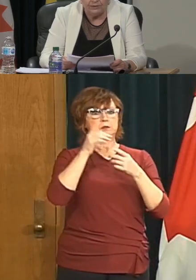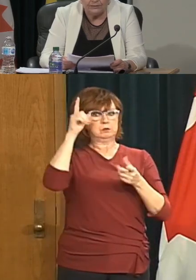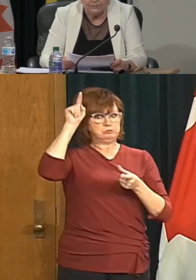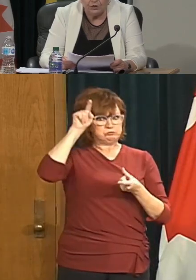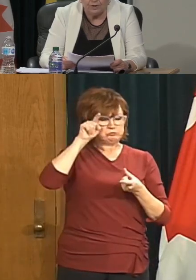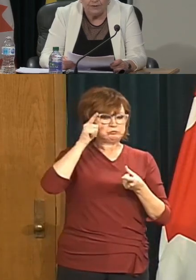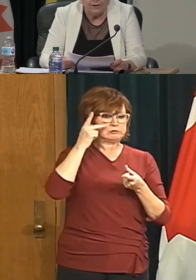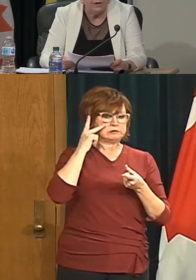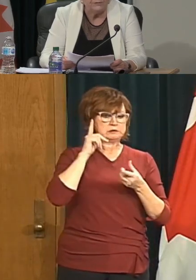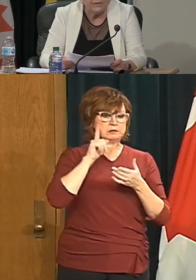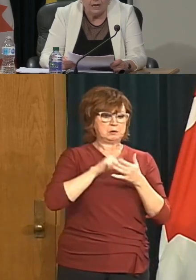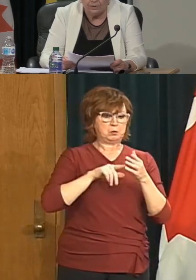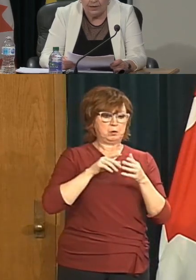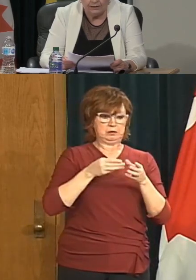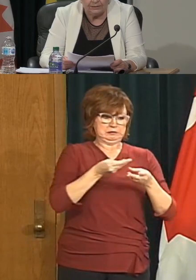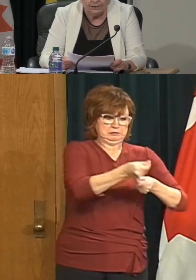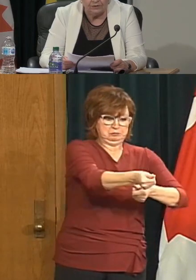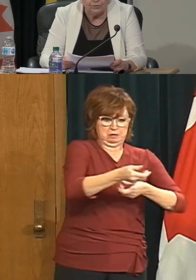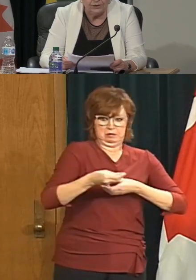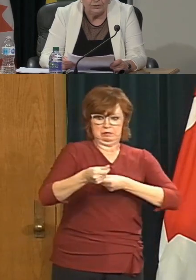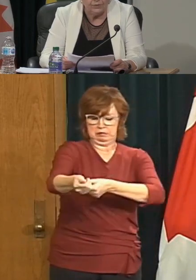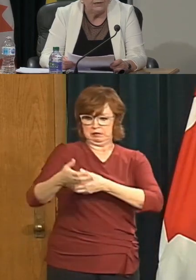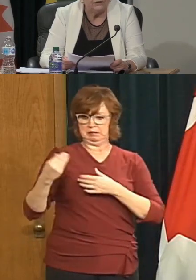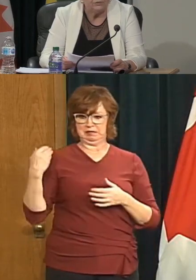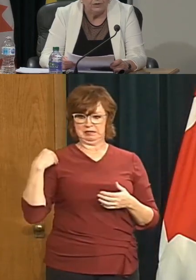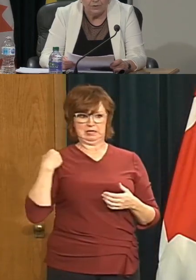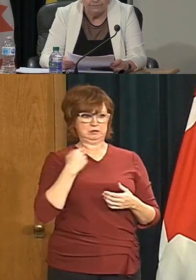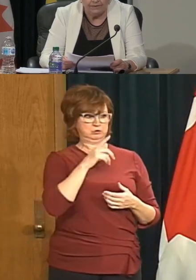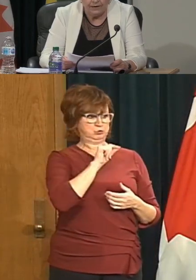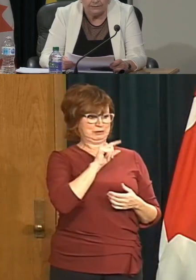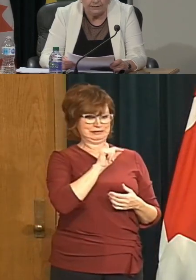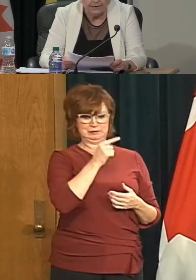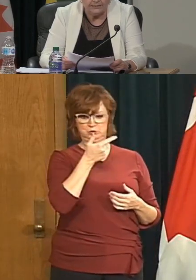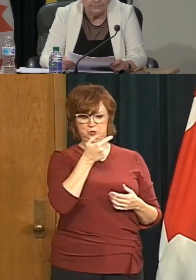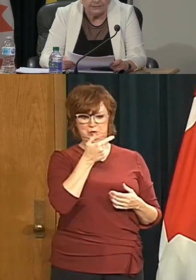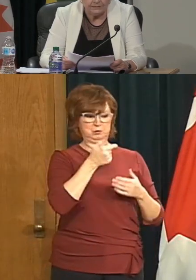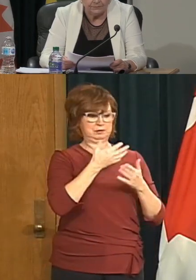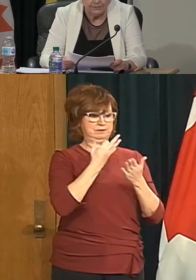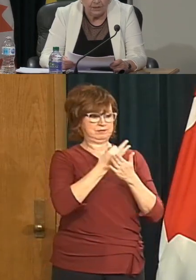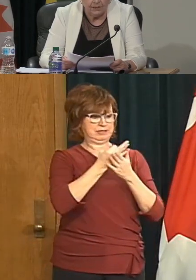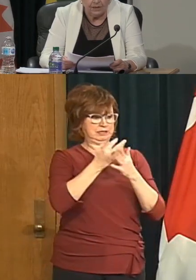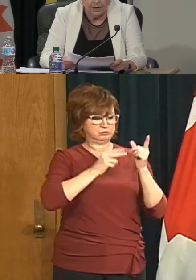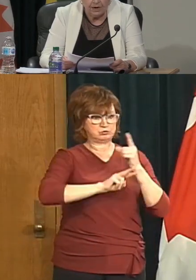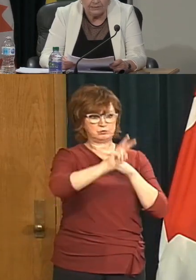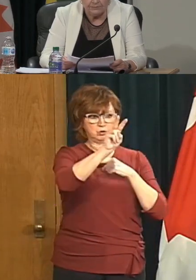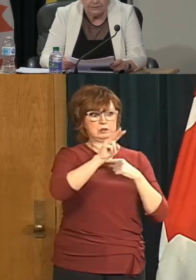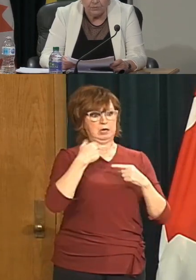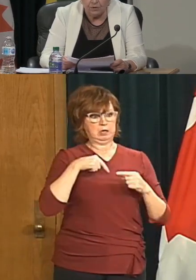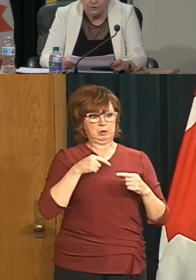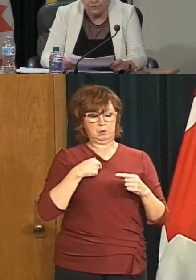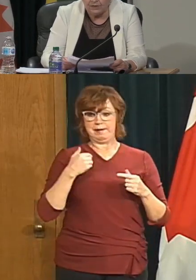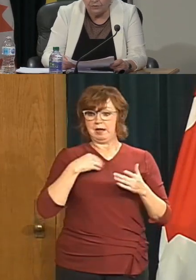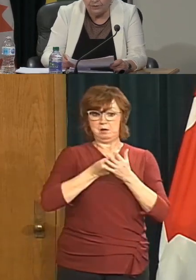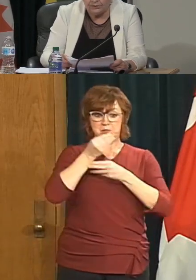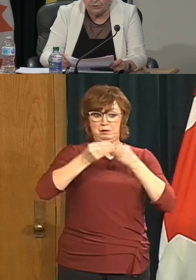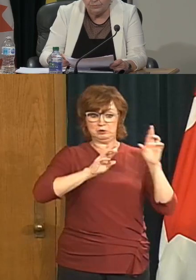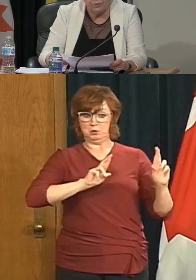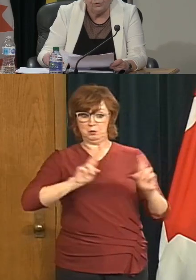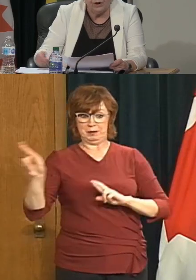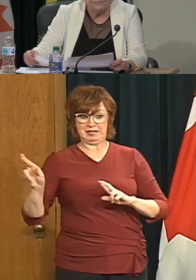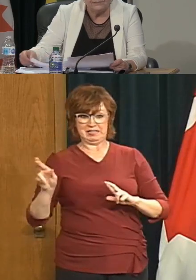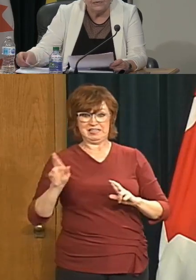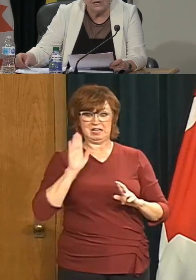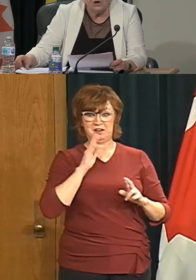spending increases beyond the amounts allocated in the 2020-21 finance estimates. Estimates will also be increased